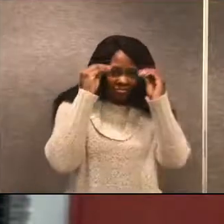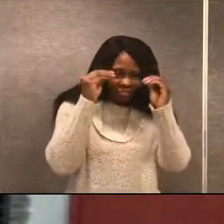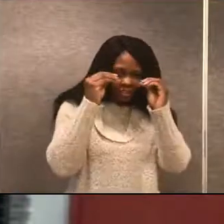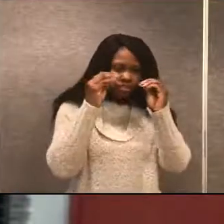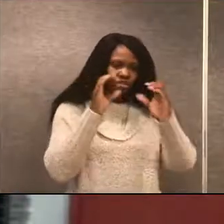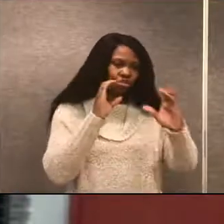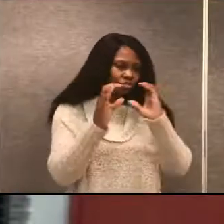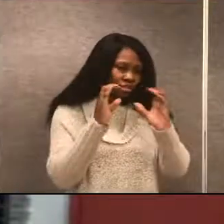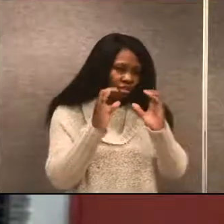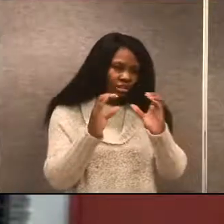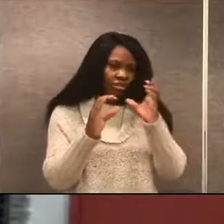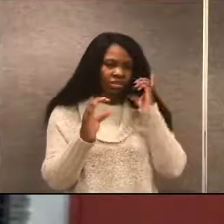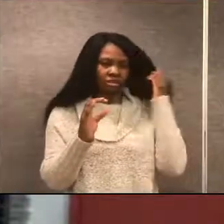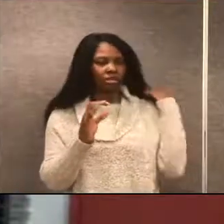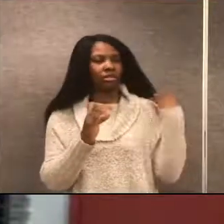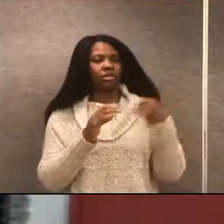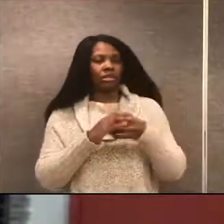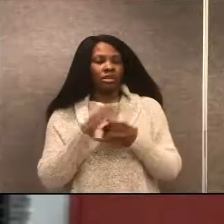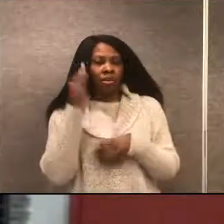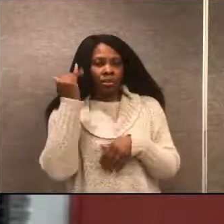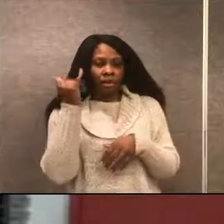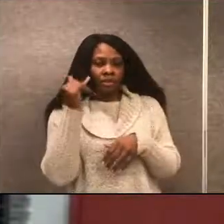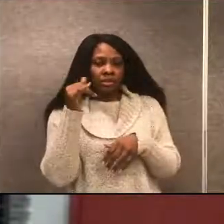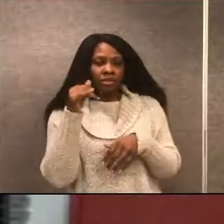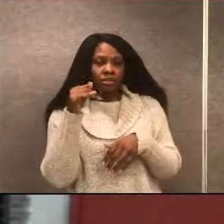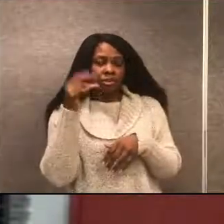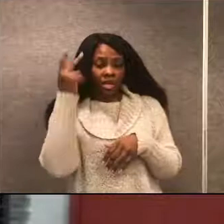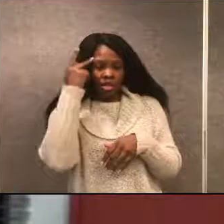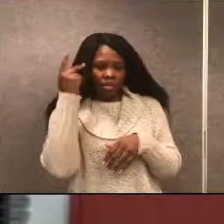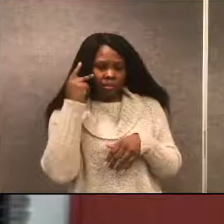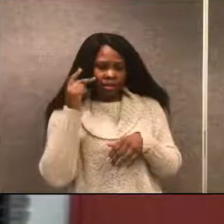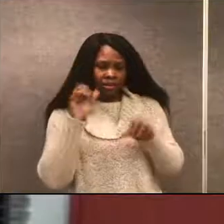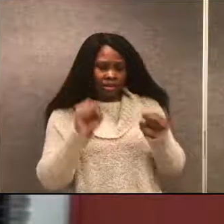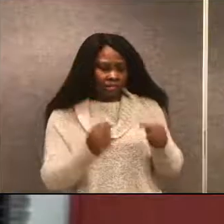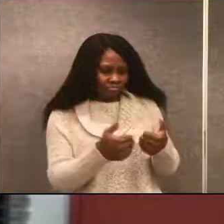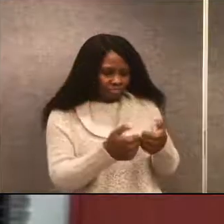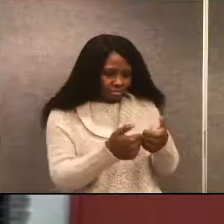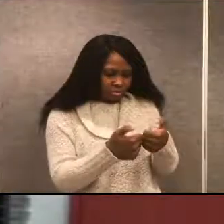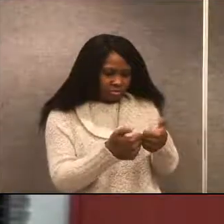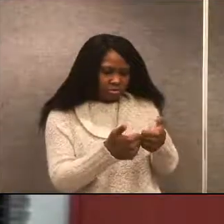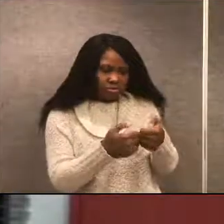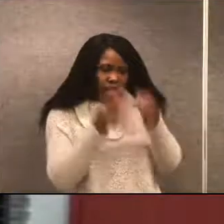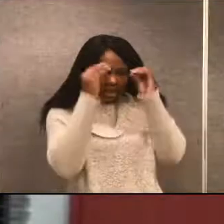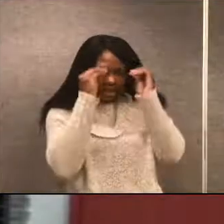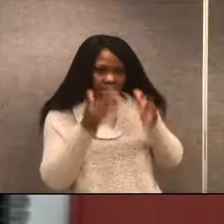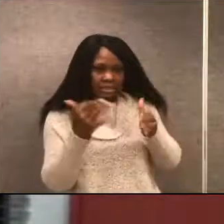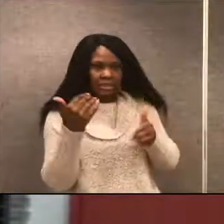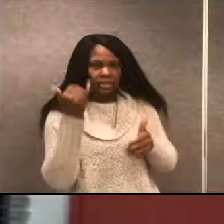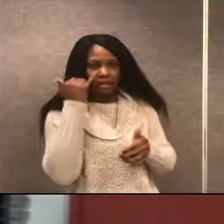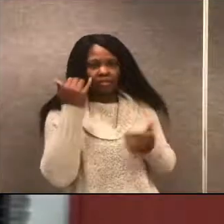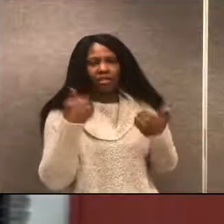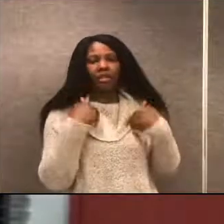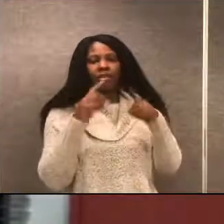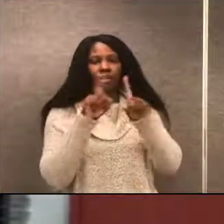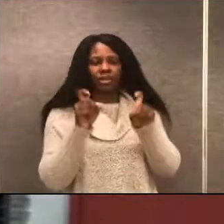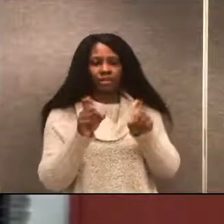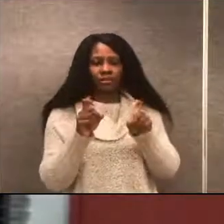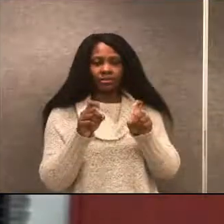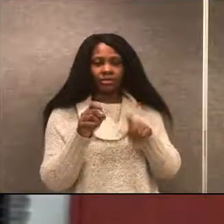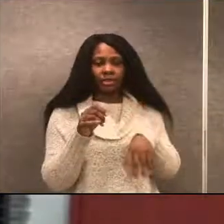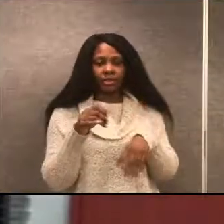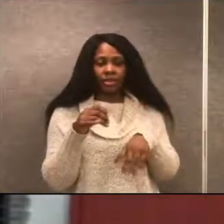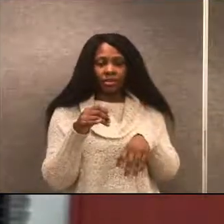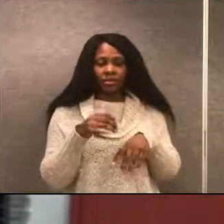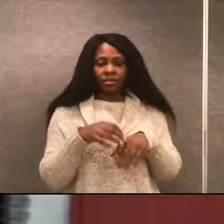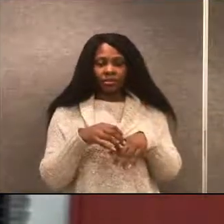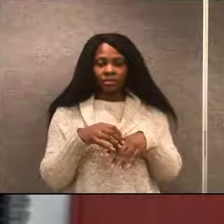Focus itself, so that the teacher and the parent can text right to the teacher any questions that they may have. If they find that at